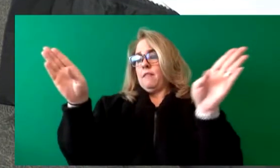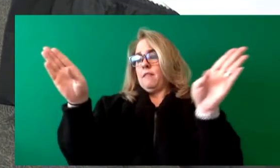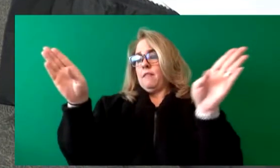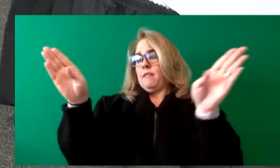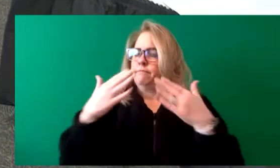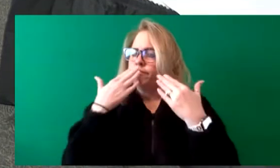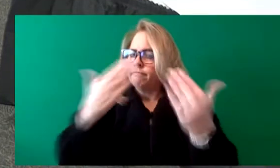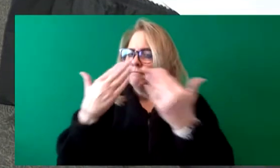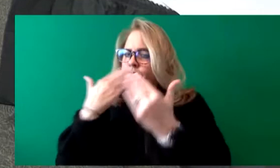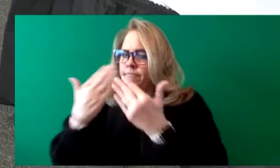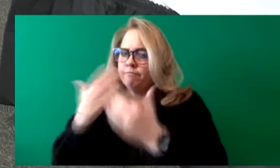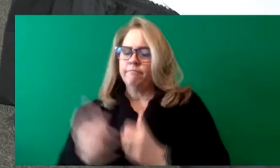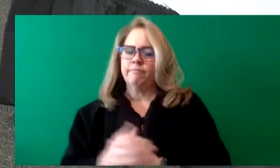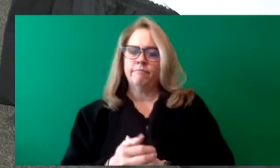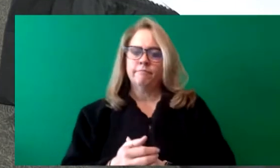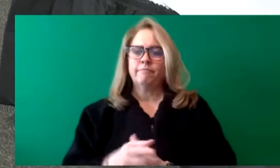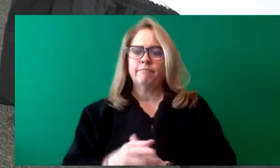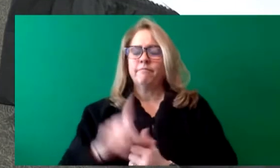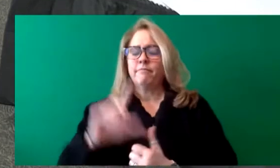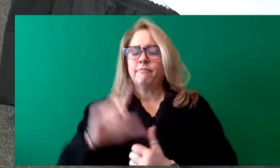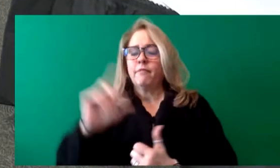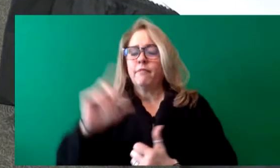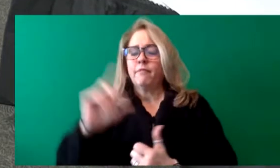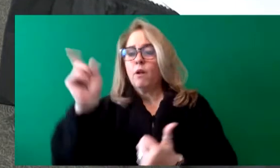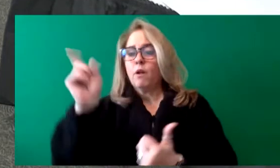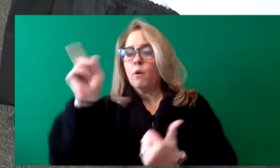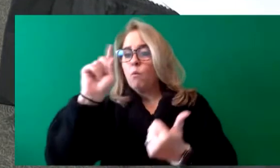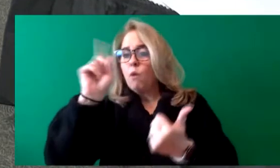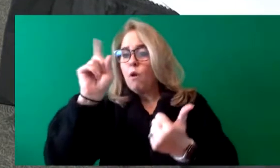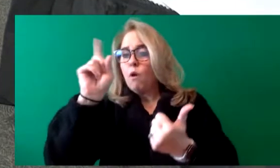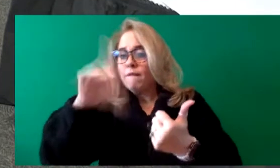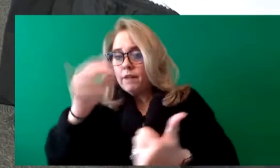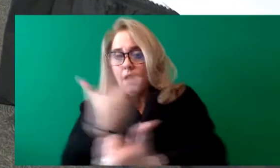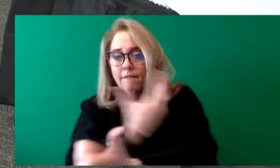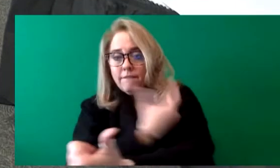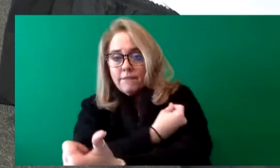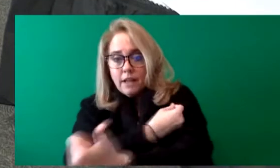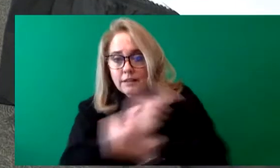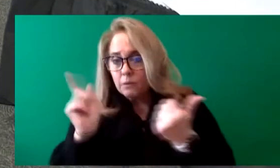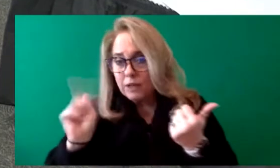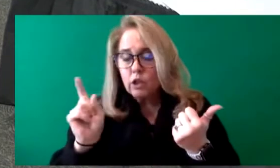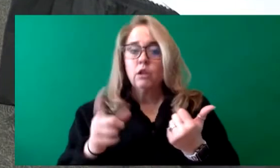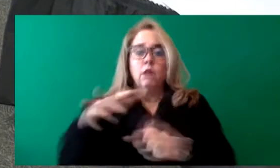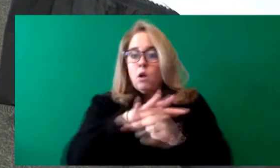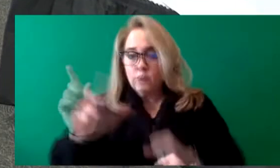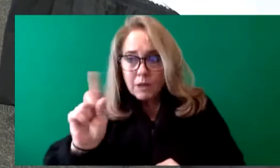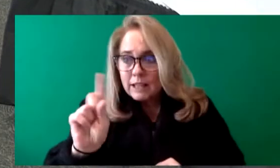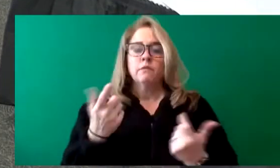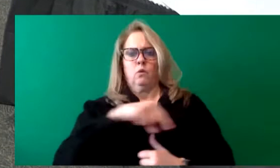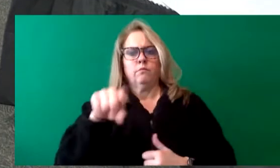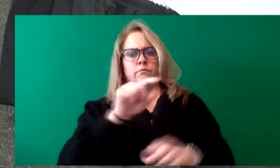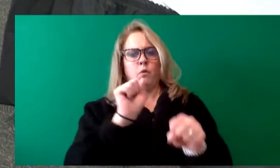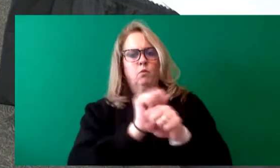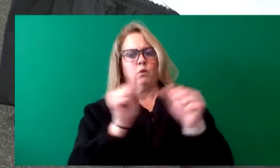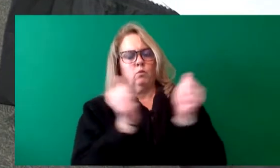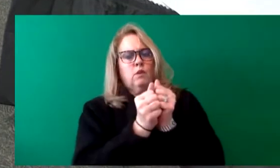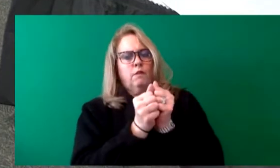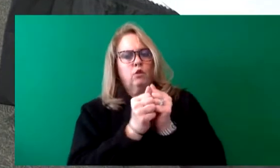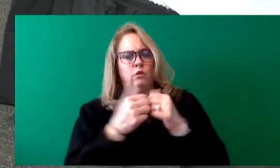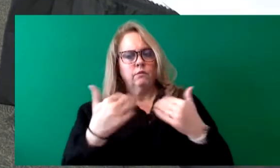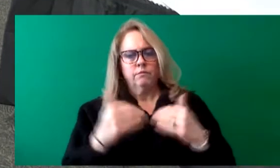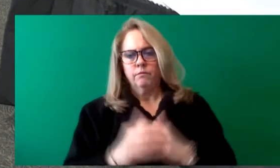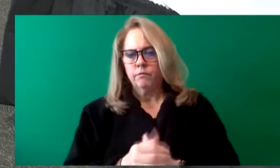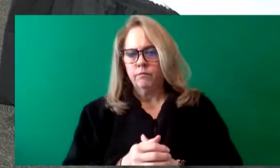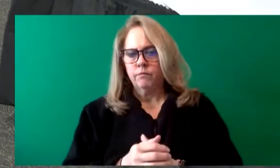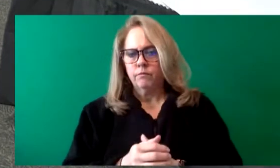vaccine locations, answer questions that were, within our scope. It's been a tremendous partnership, and